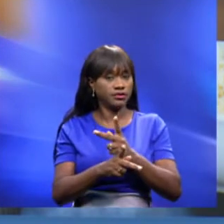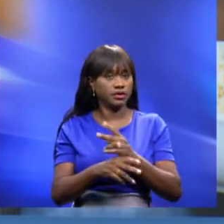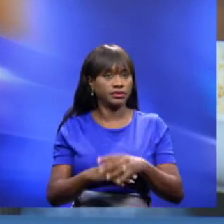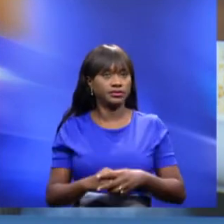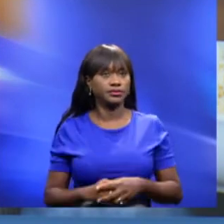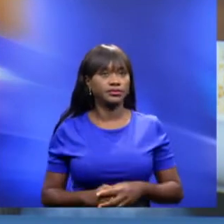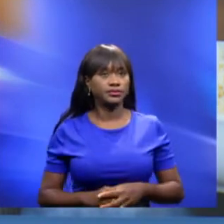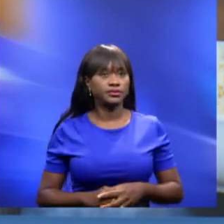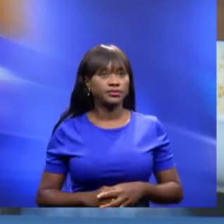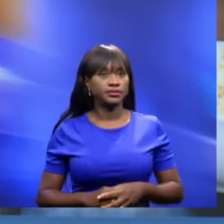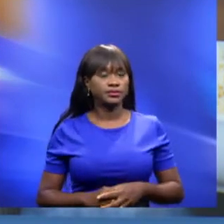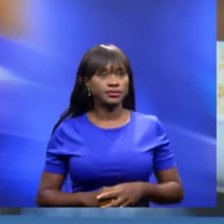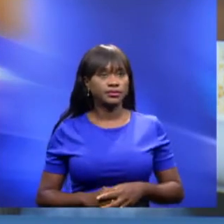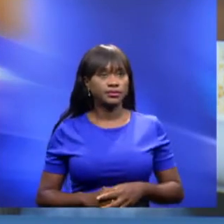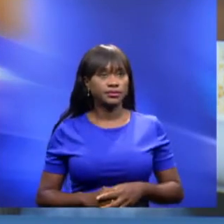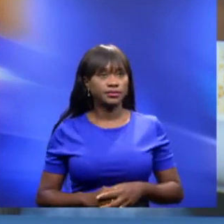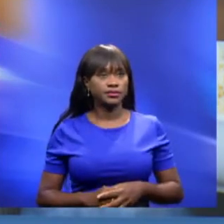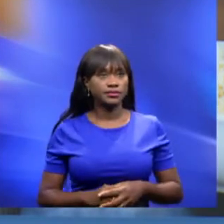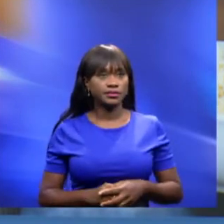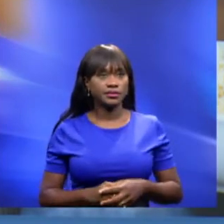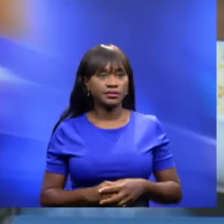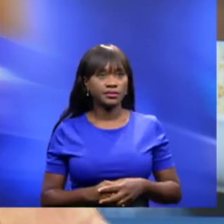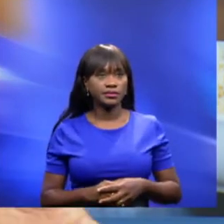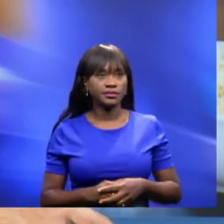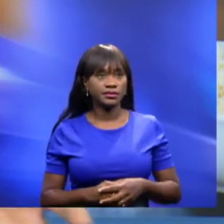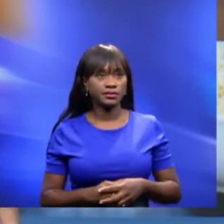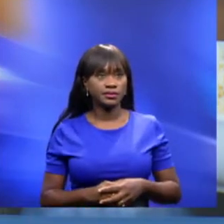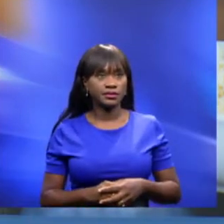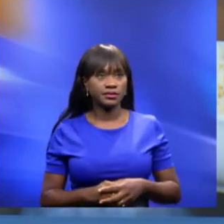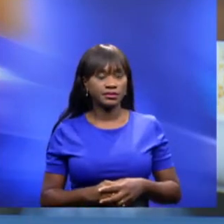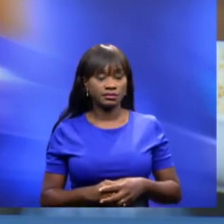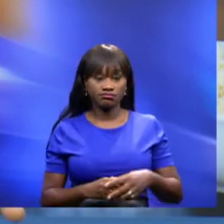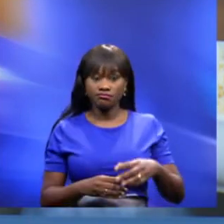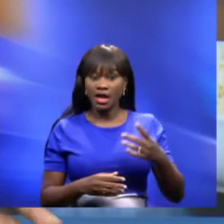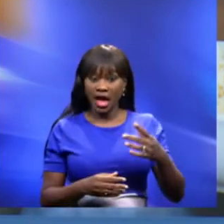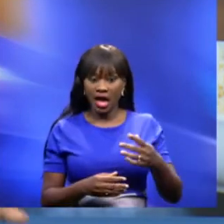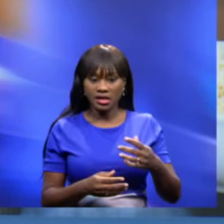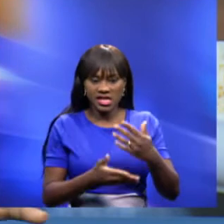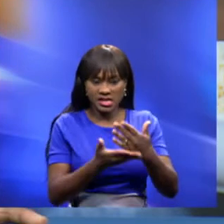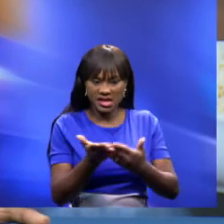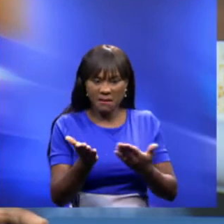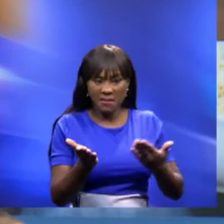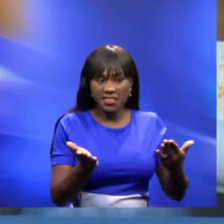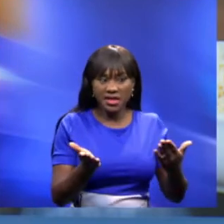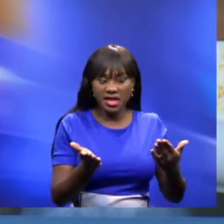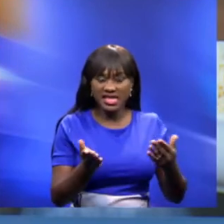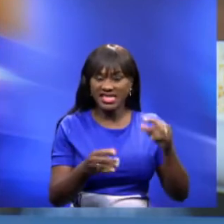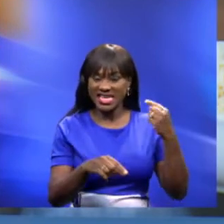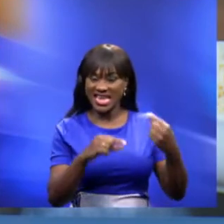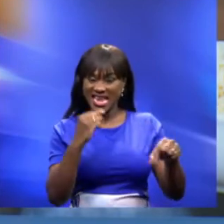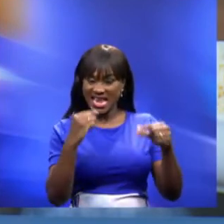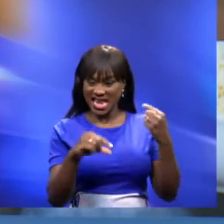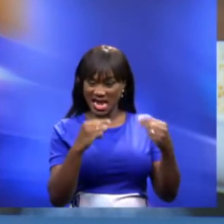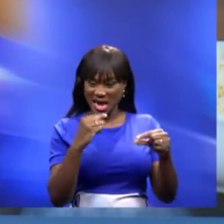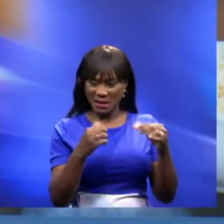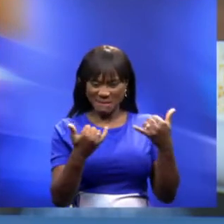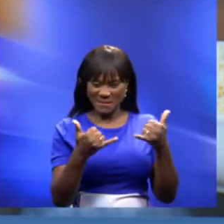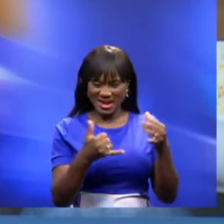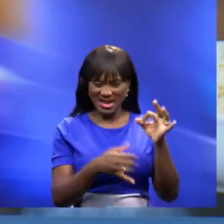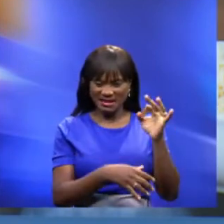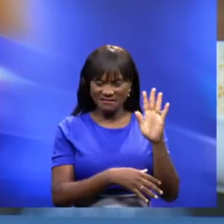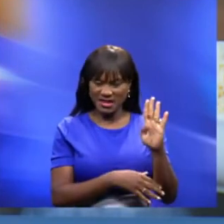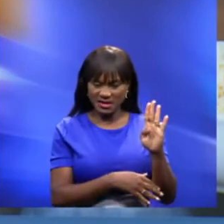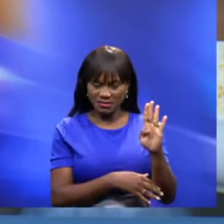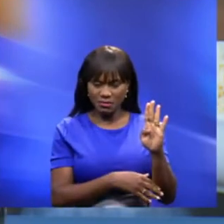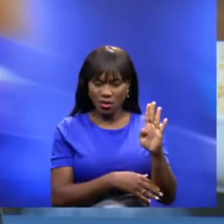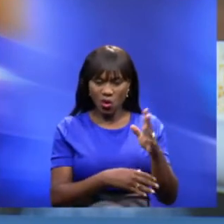where Angus would have mentioned, things that appear to be games, and they may genuinely be games. And this is the thing, right? You may send